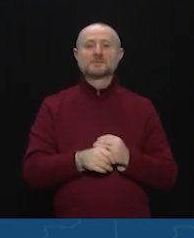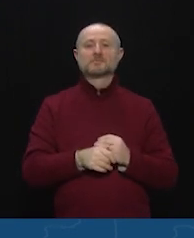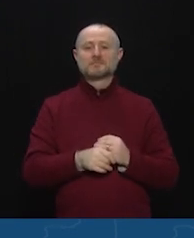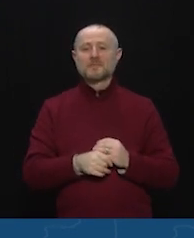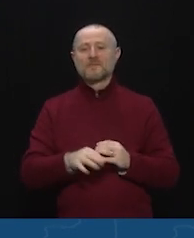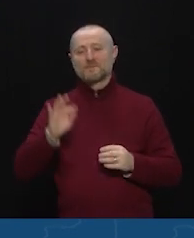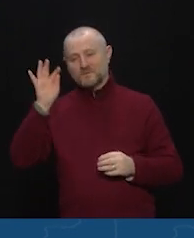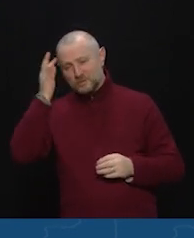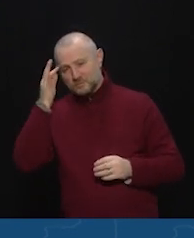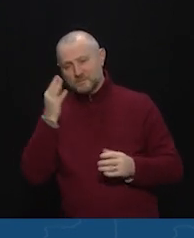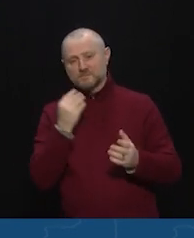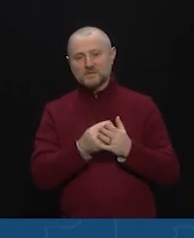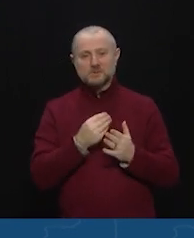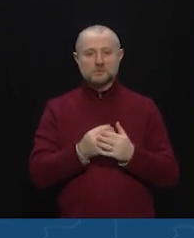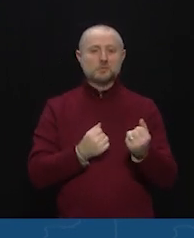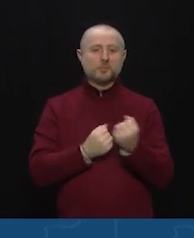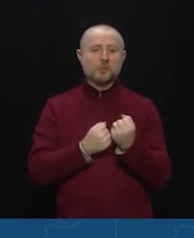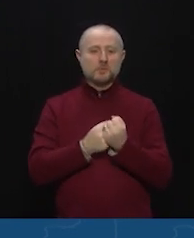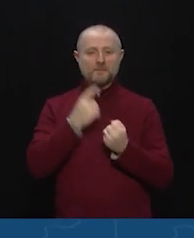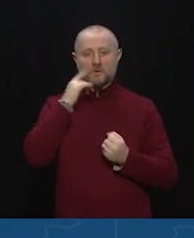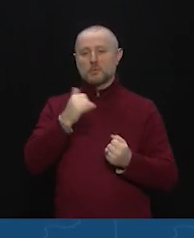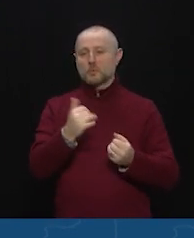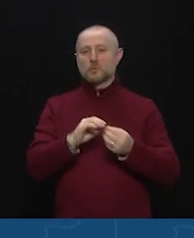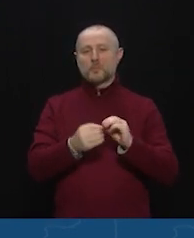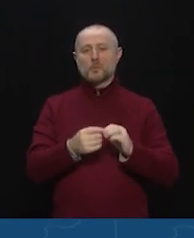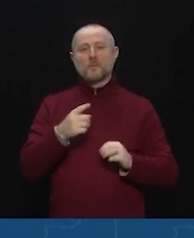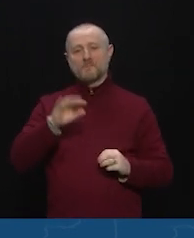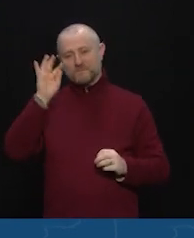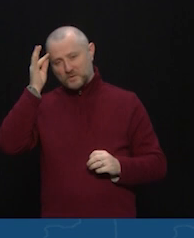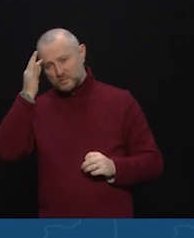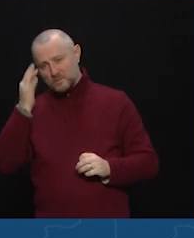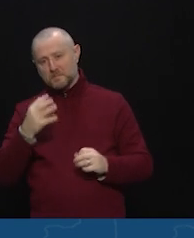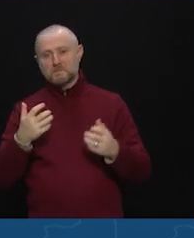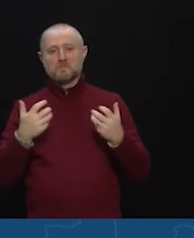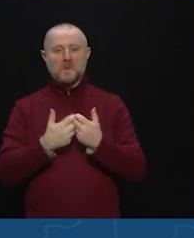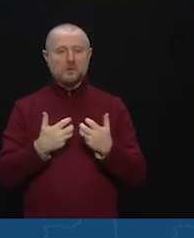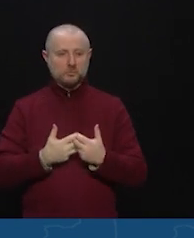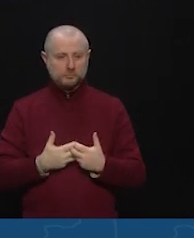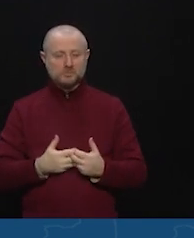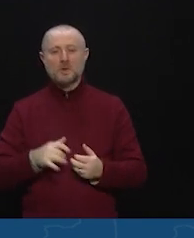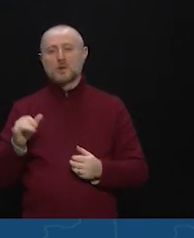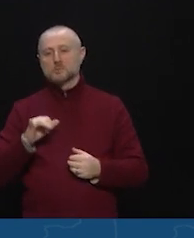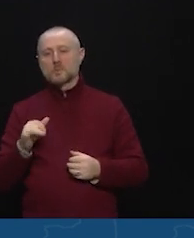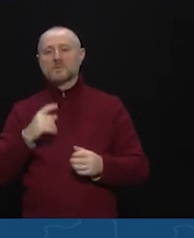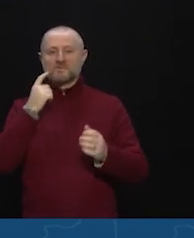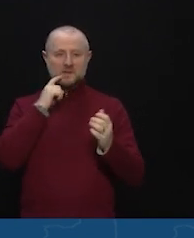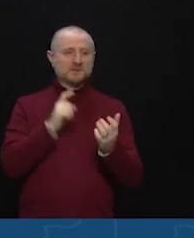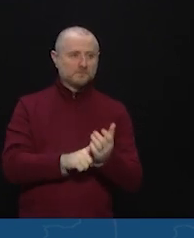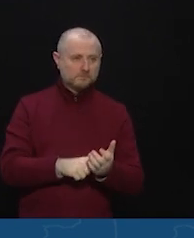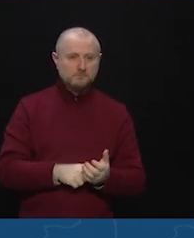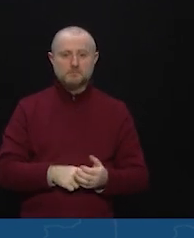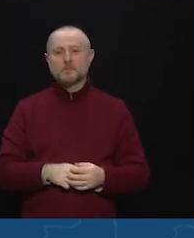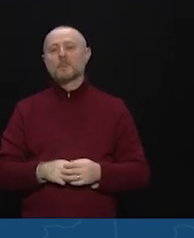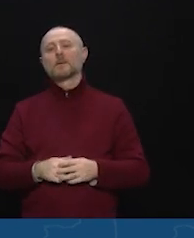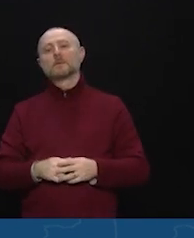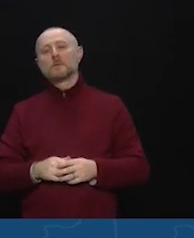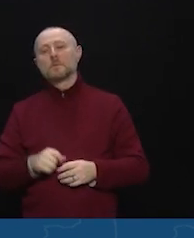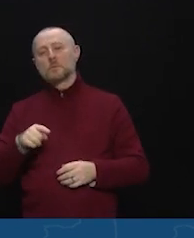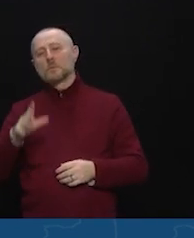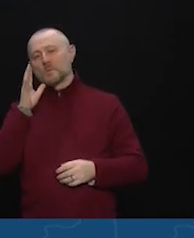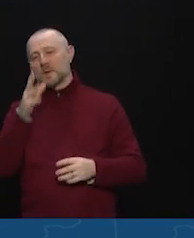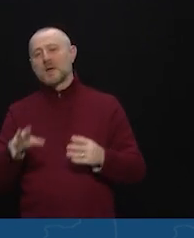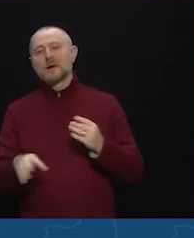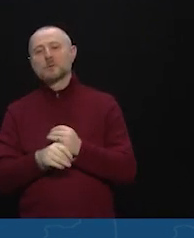federal support for those numbers. So there is some match and some federal resources that we have identified as well that will also go to bonuses